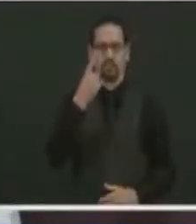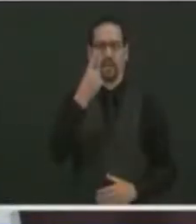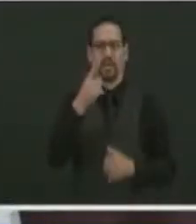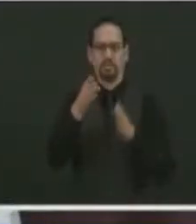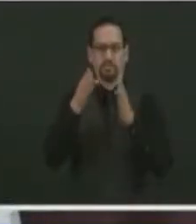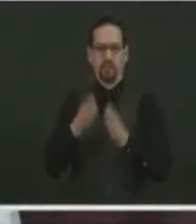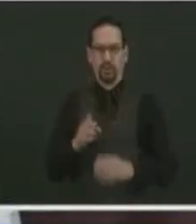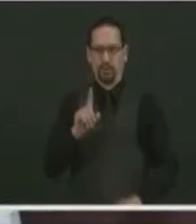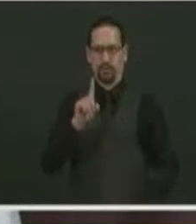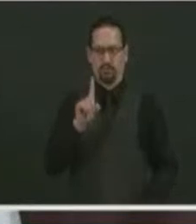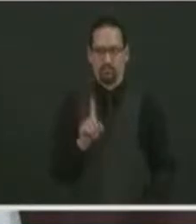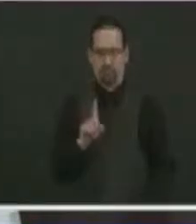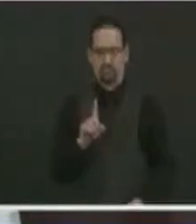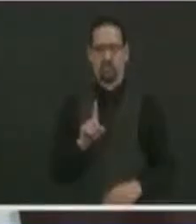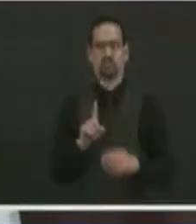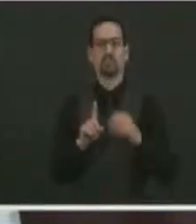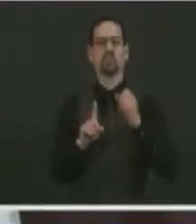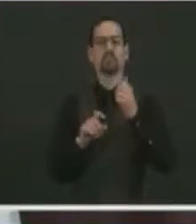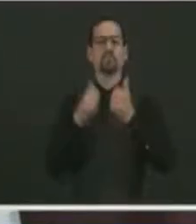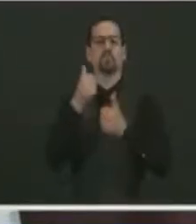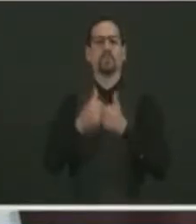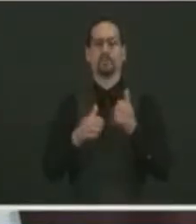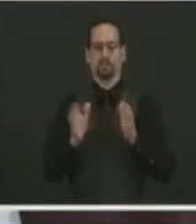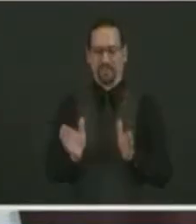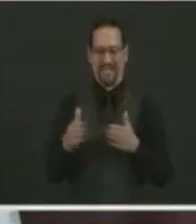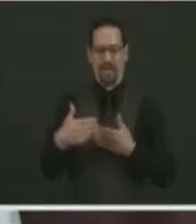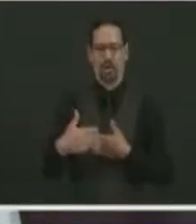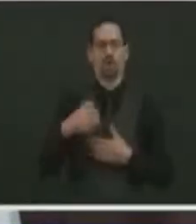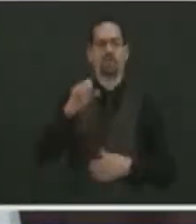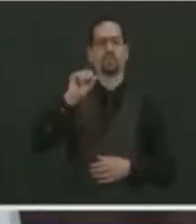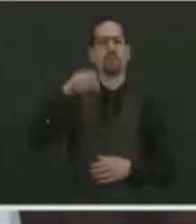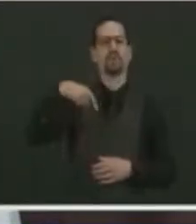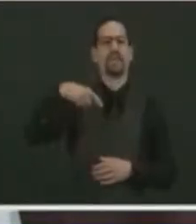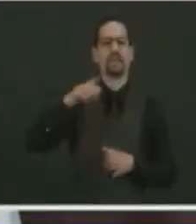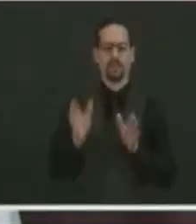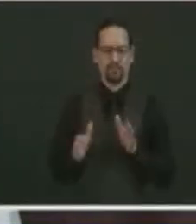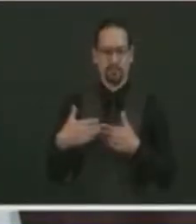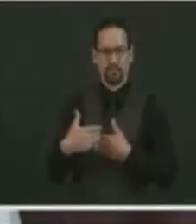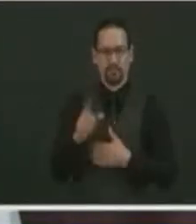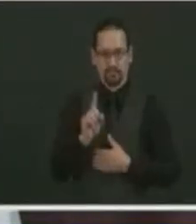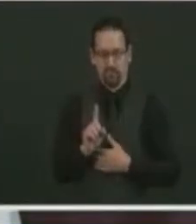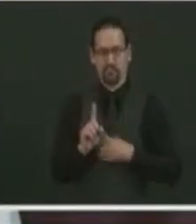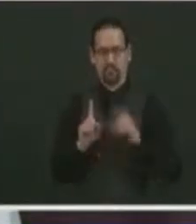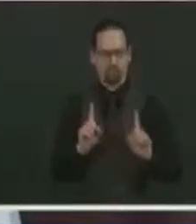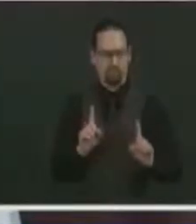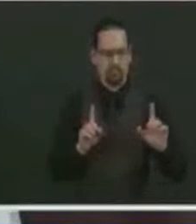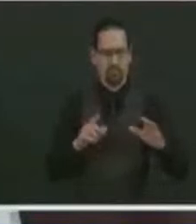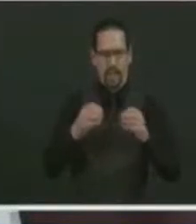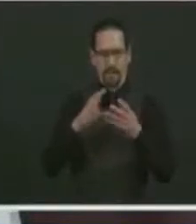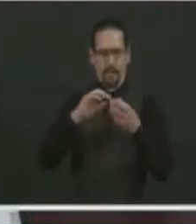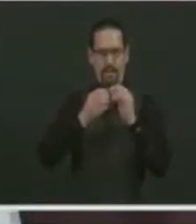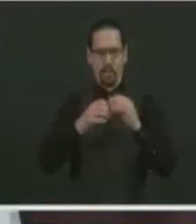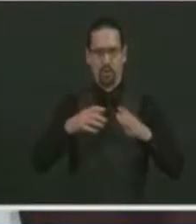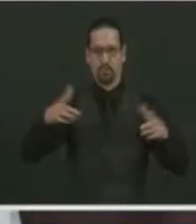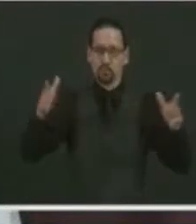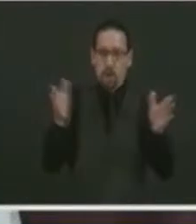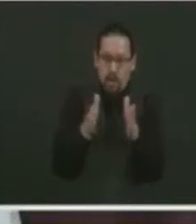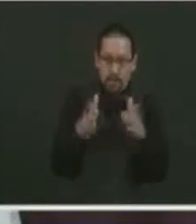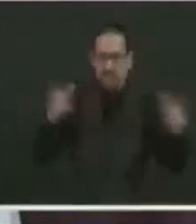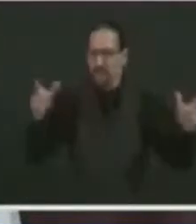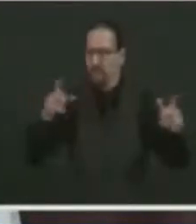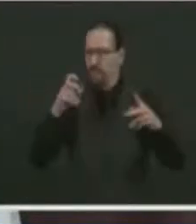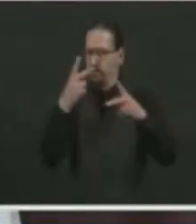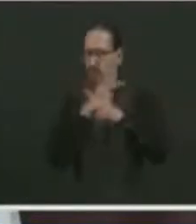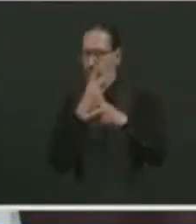number and approach that allowed businesses to be able to apply it in a way that works well. And we got the feedback that it